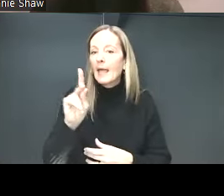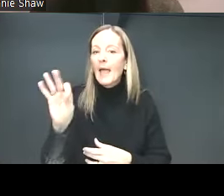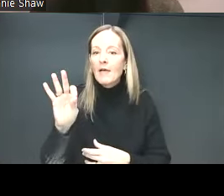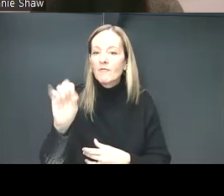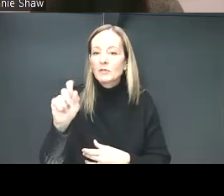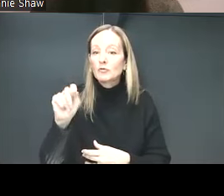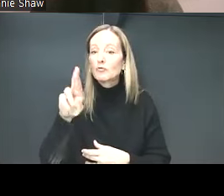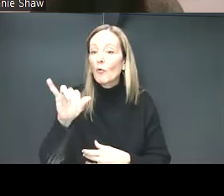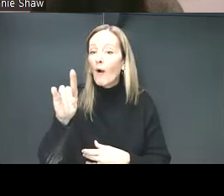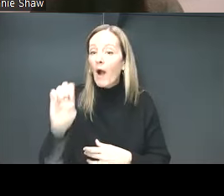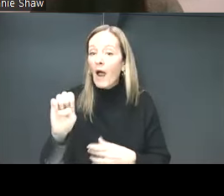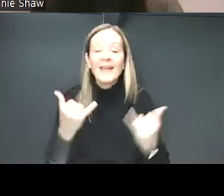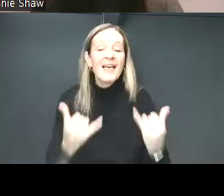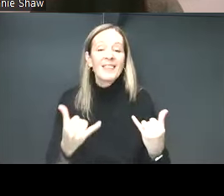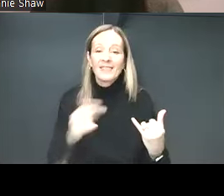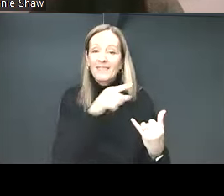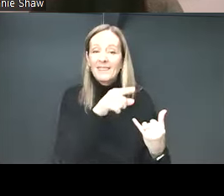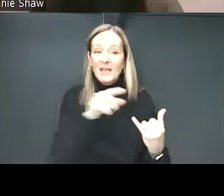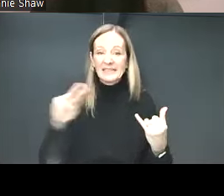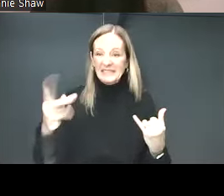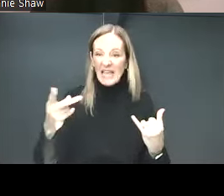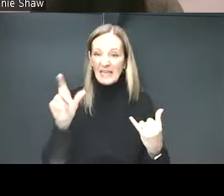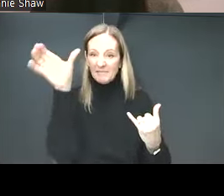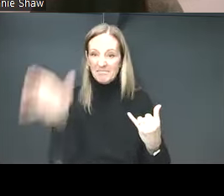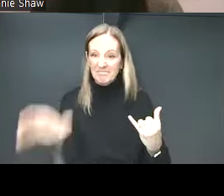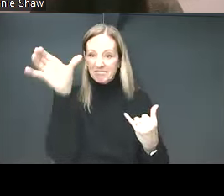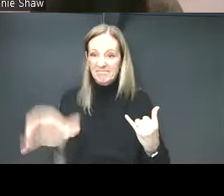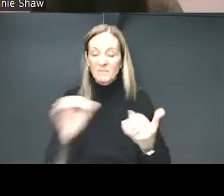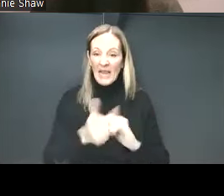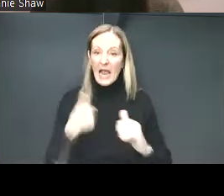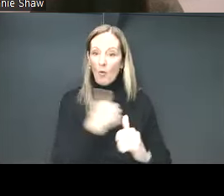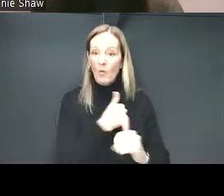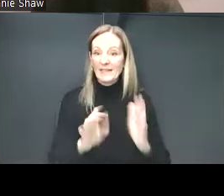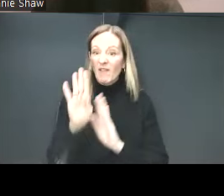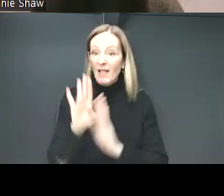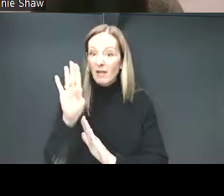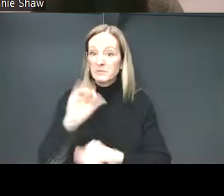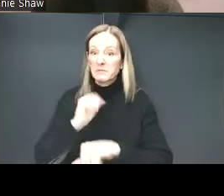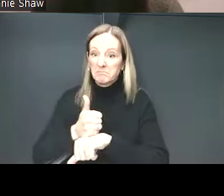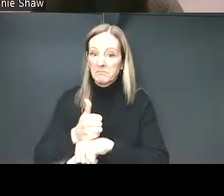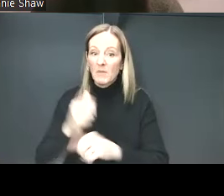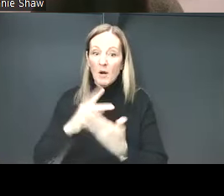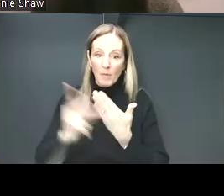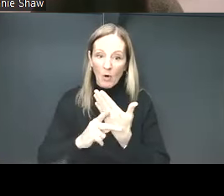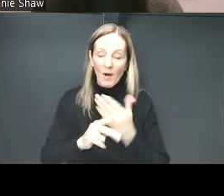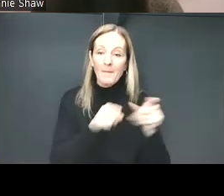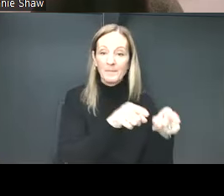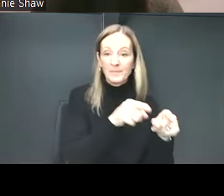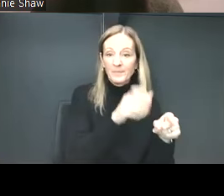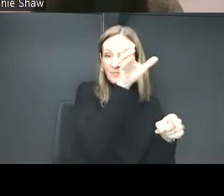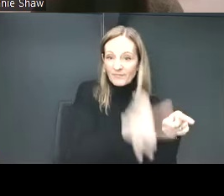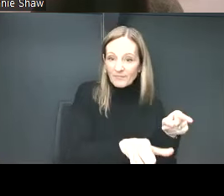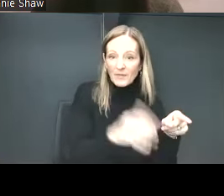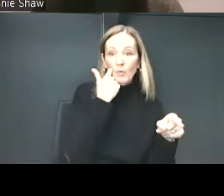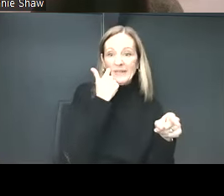one is the paper describing the development process, how we developed the program. And then this was the recent randomized controlled